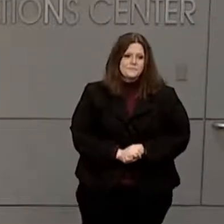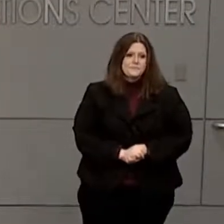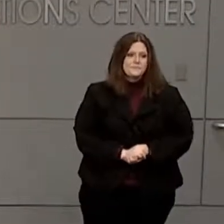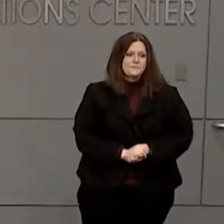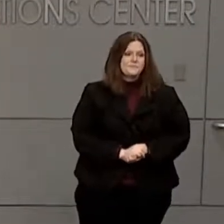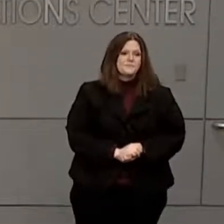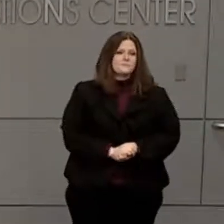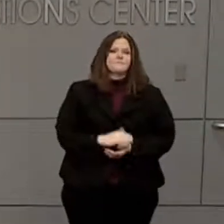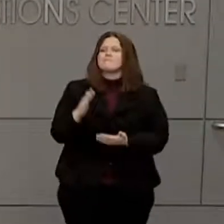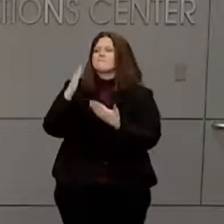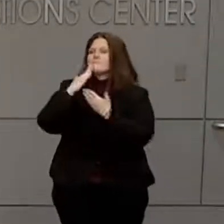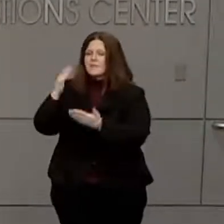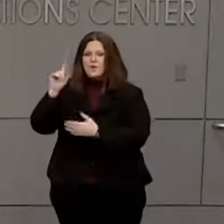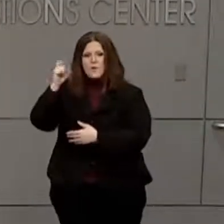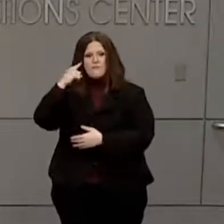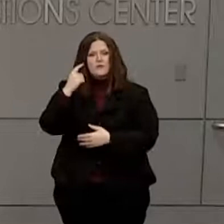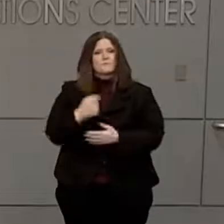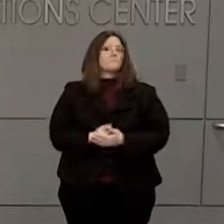Thank you, Governor.